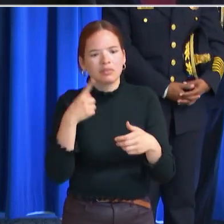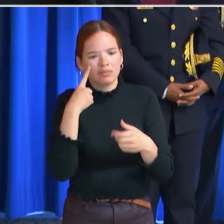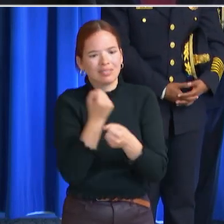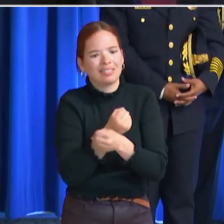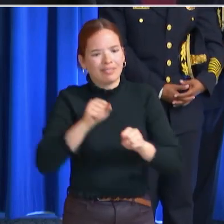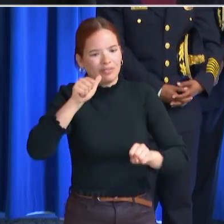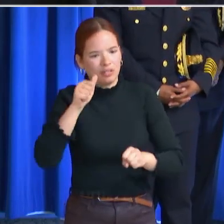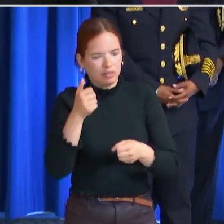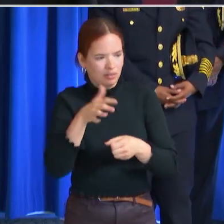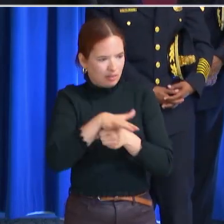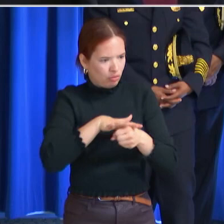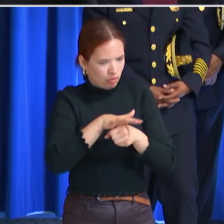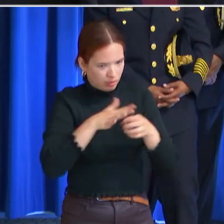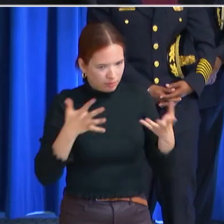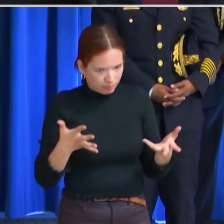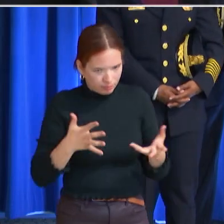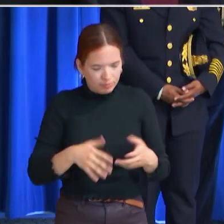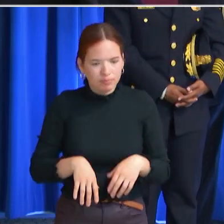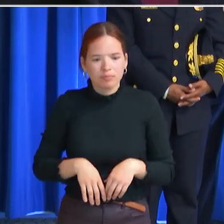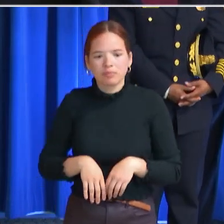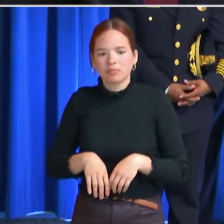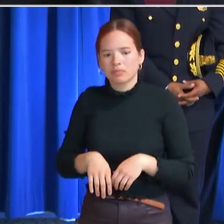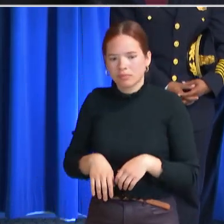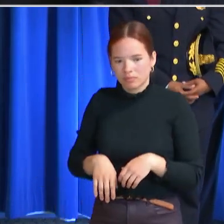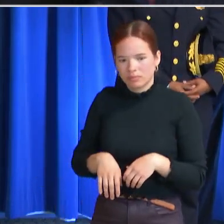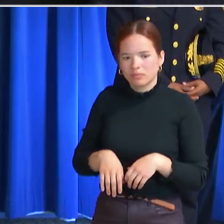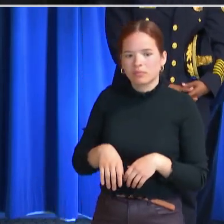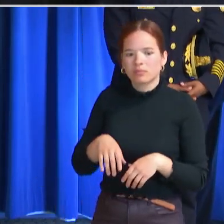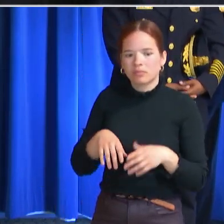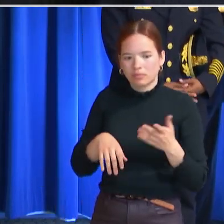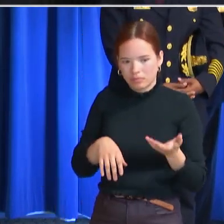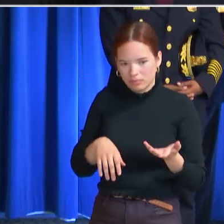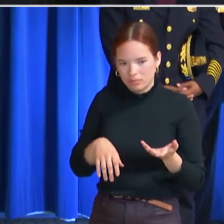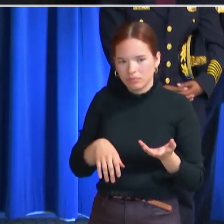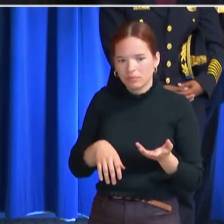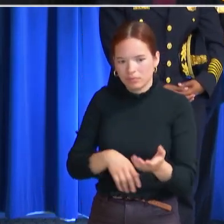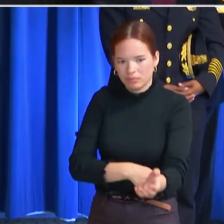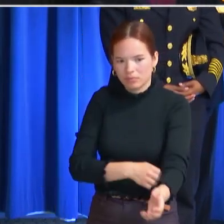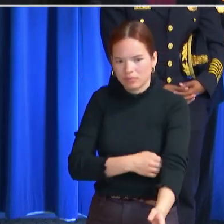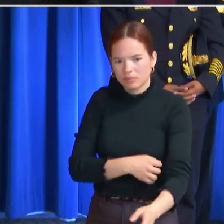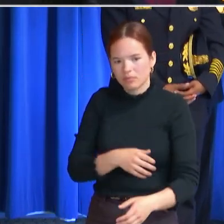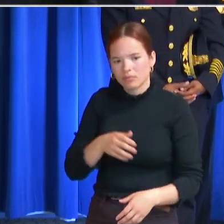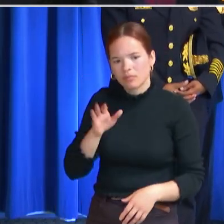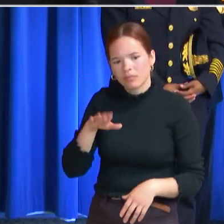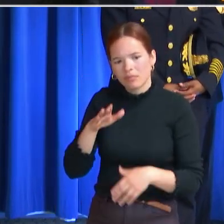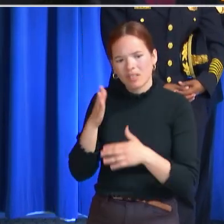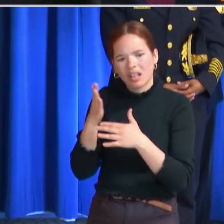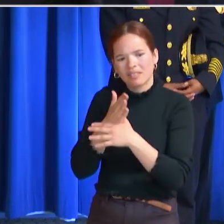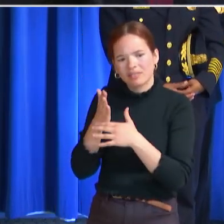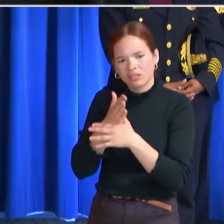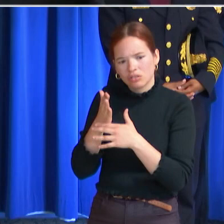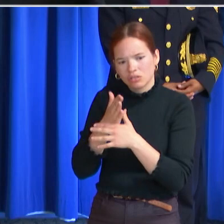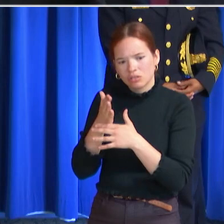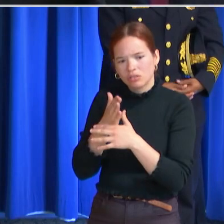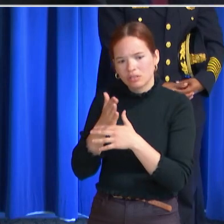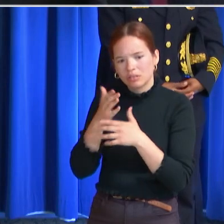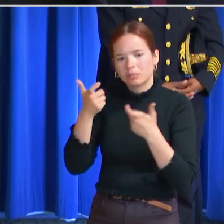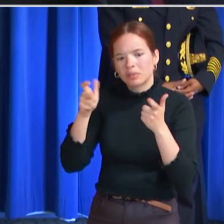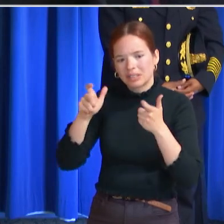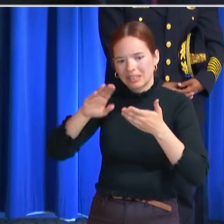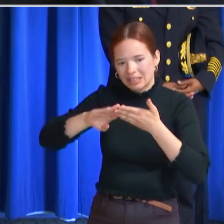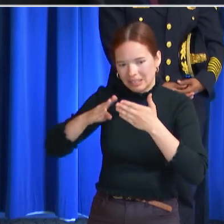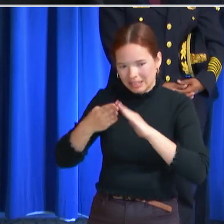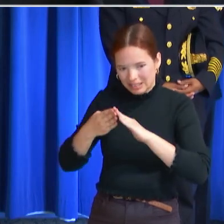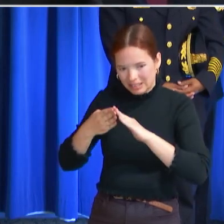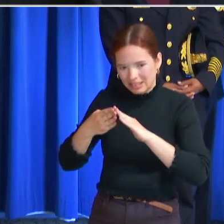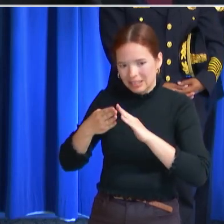Sam? Chief, so we hear that the average big city police chief is 2 to 5 years. Okay, 2 to 5 years.